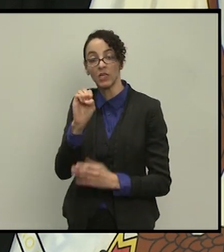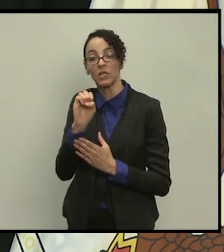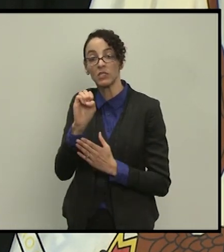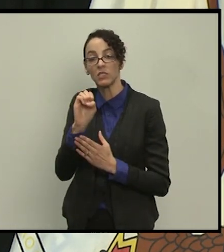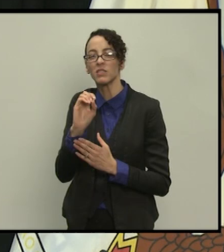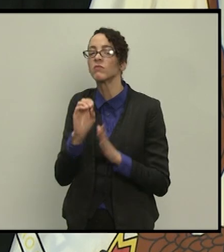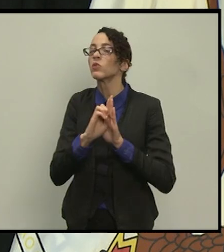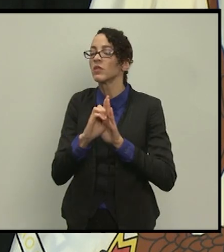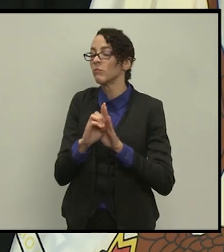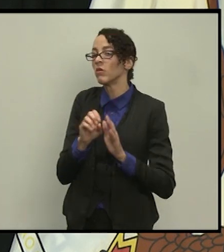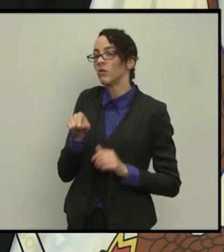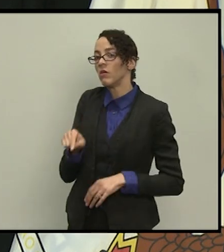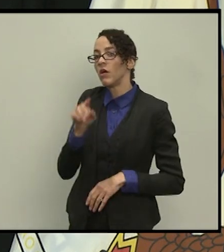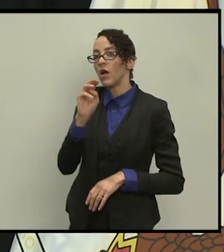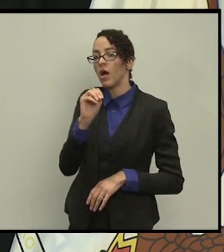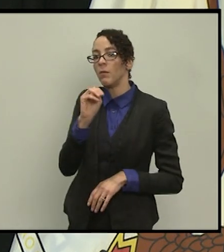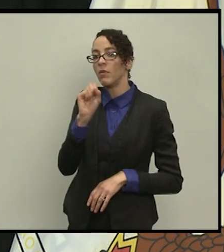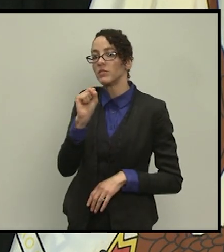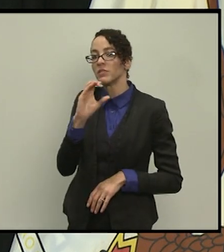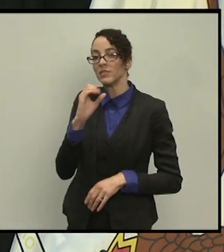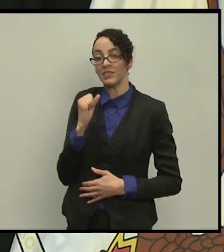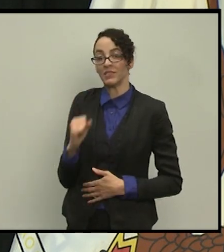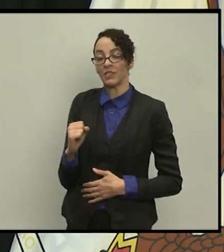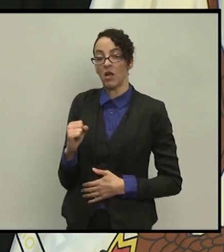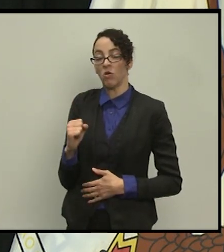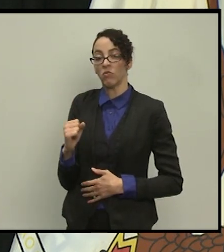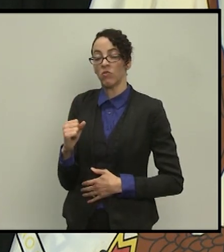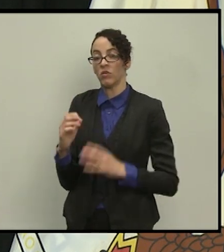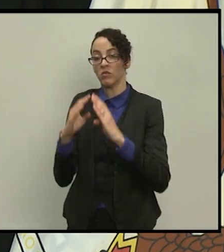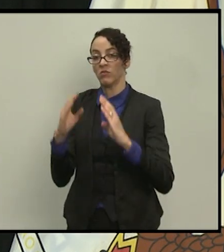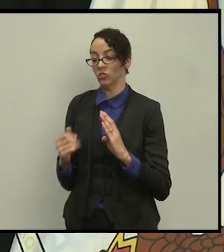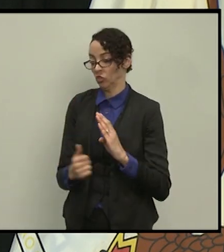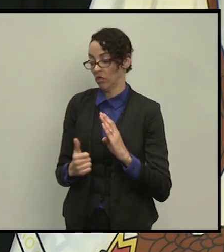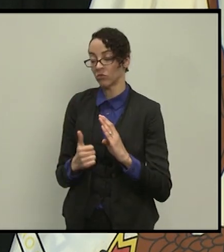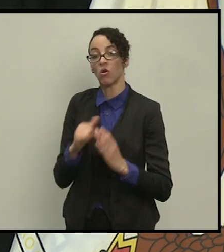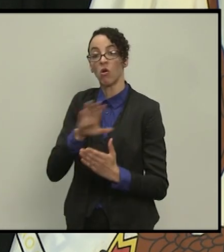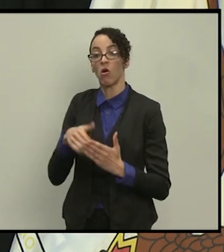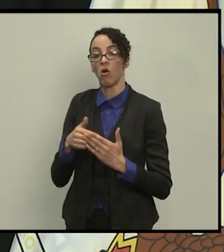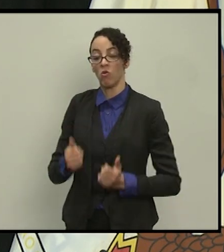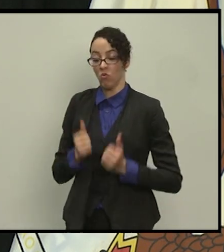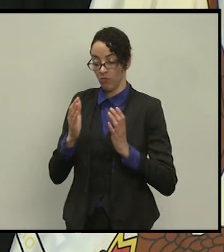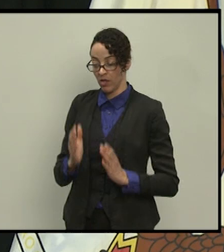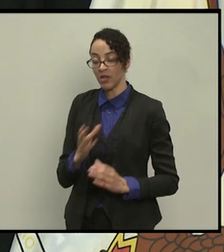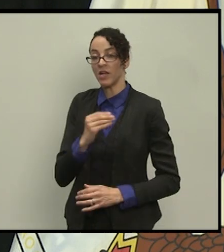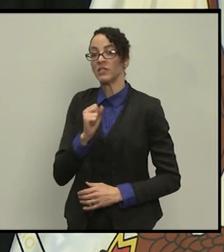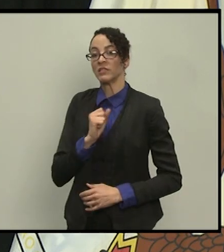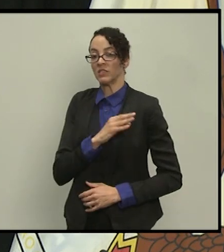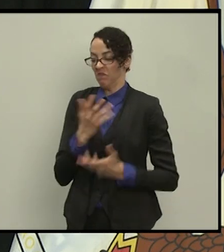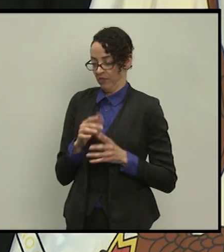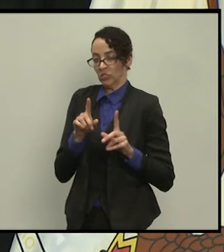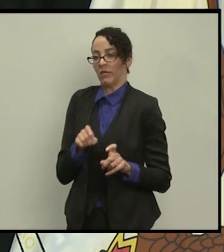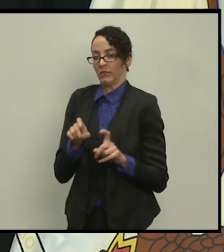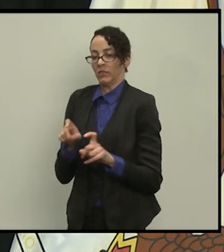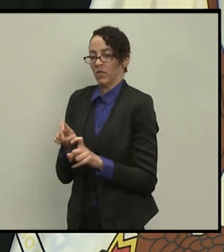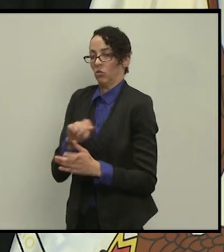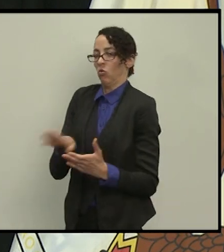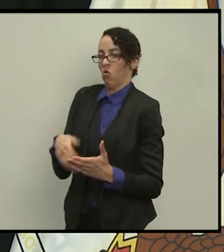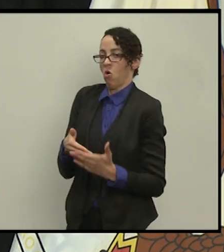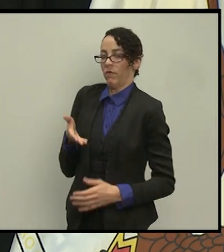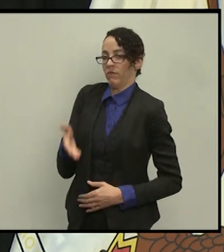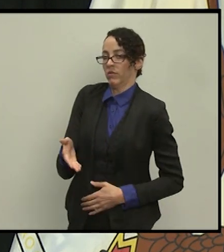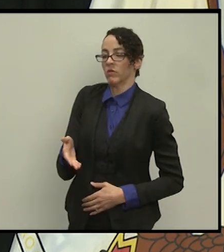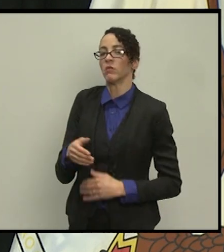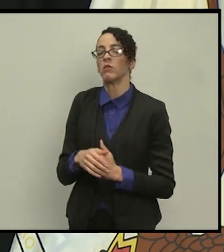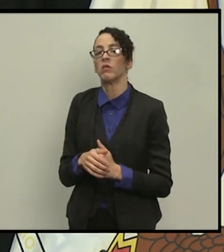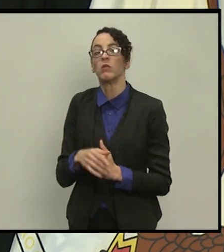MSC South, all the residents and the staff were tested in those situations, and we will continue